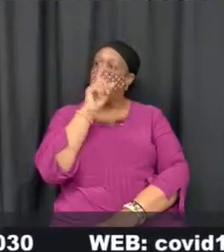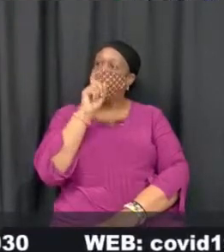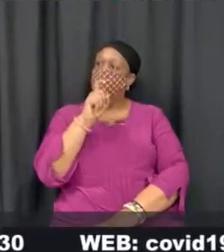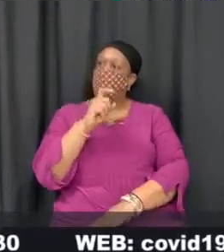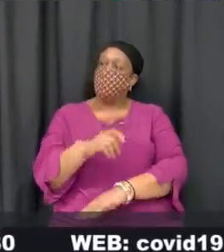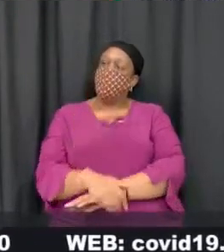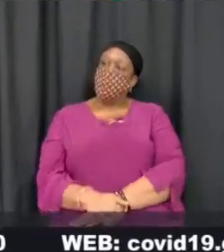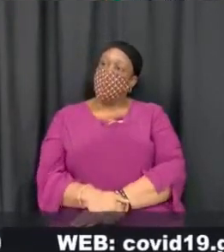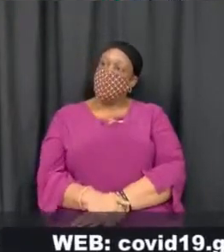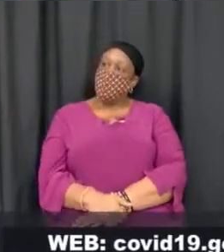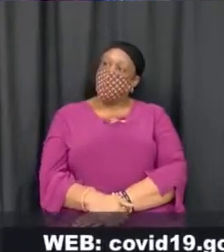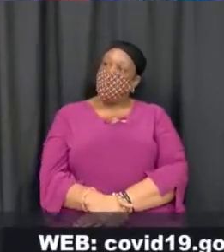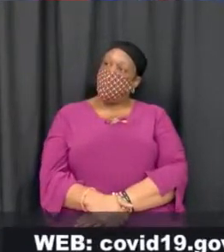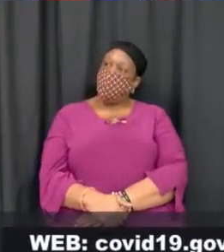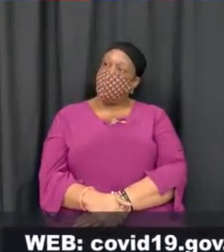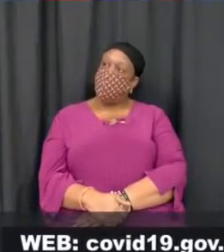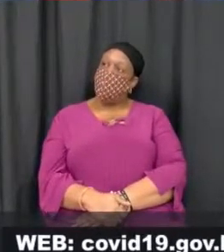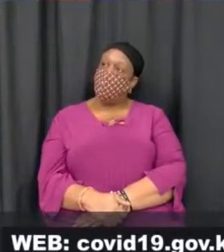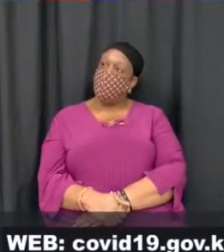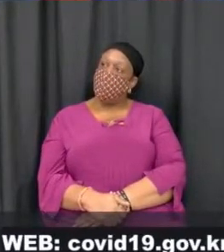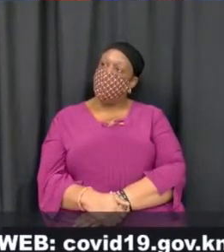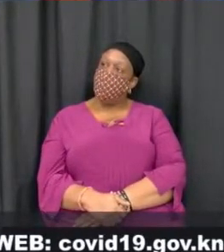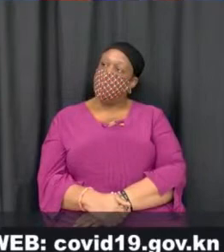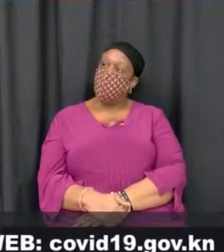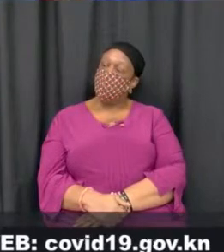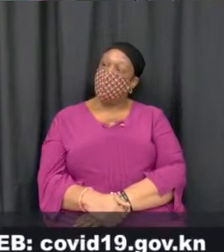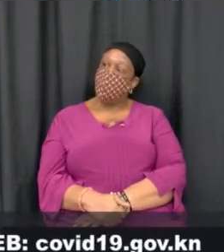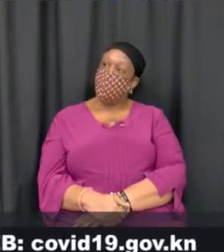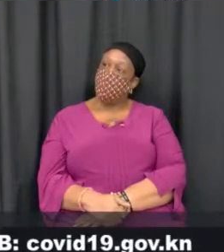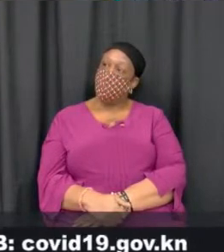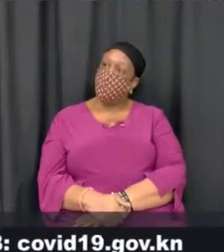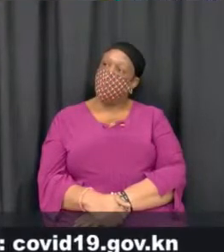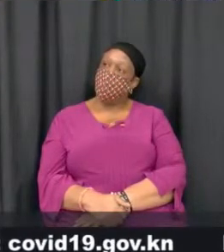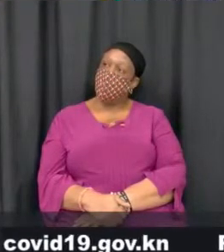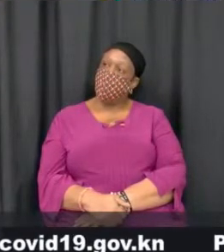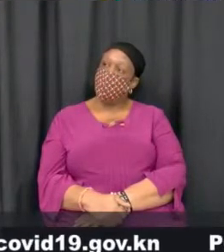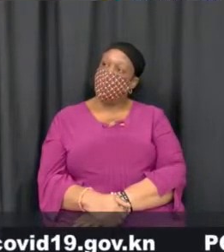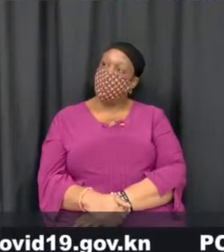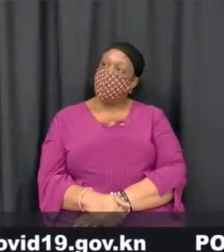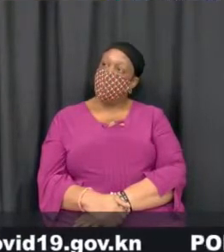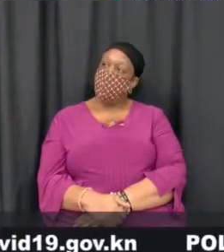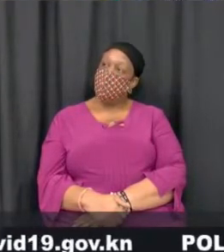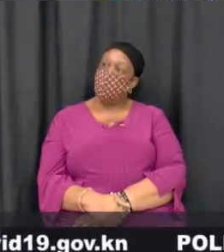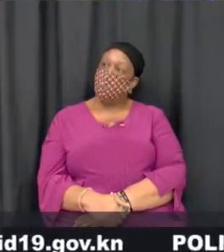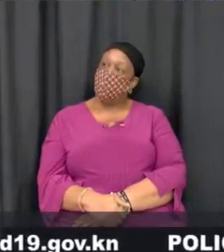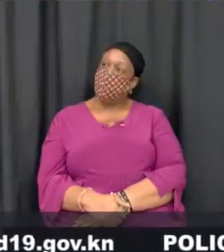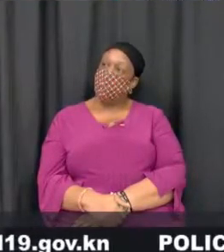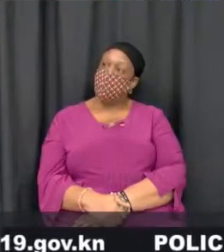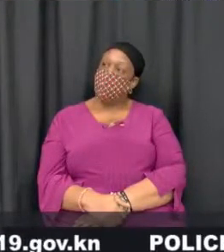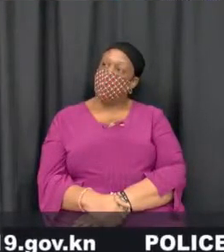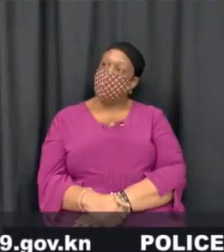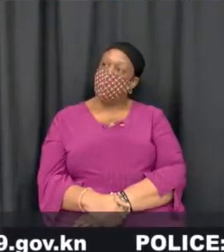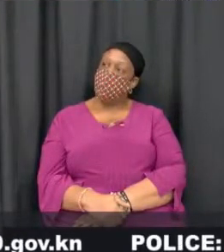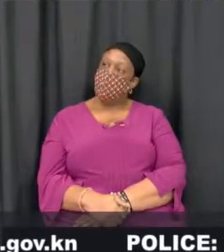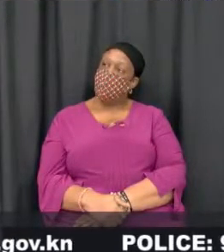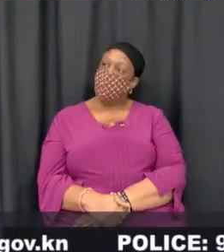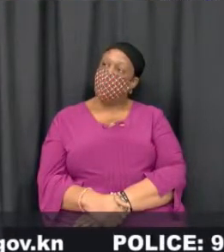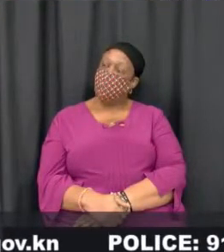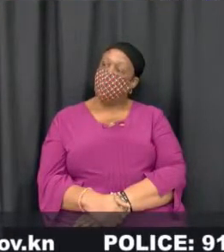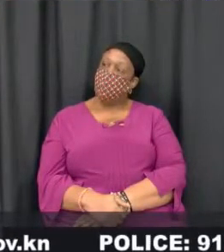question: those who were infected with the virus and had their first